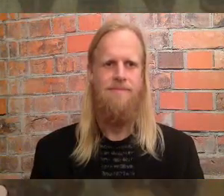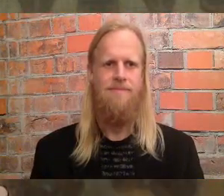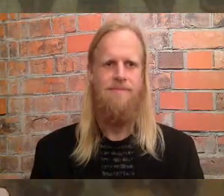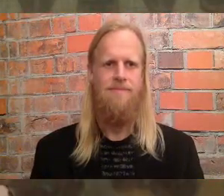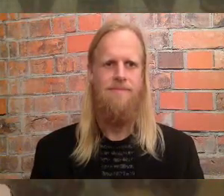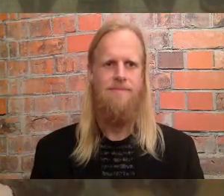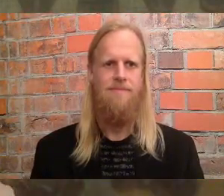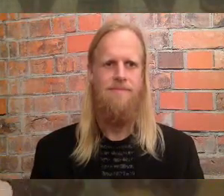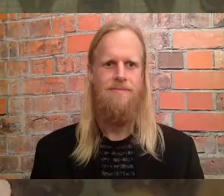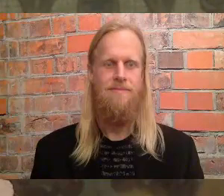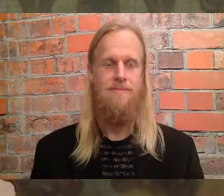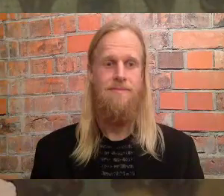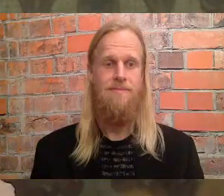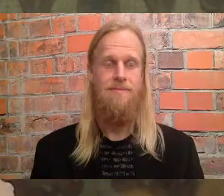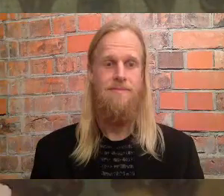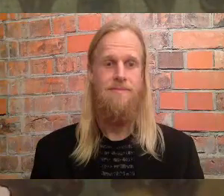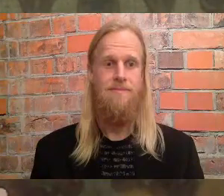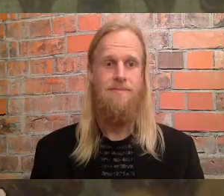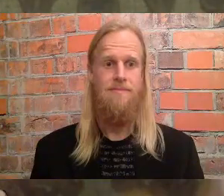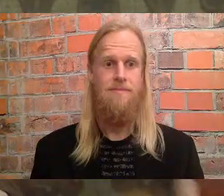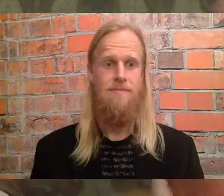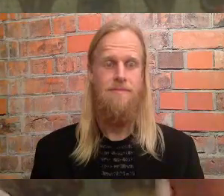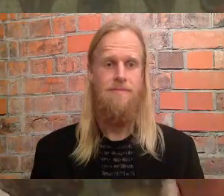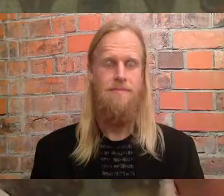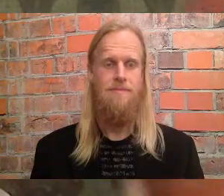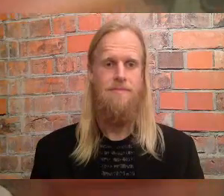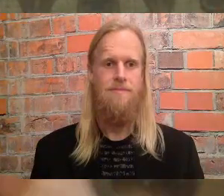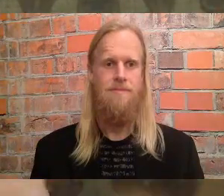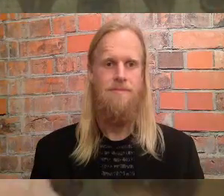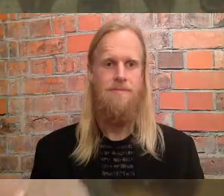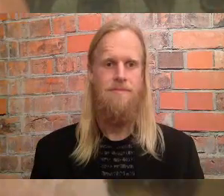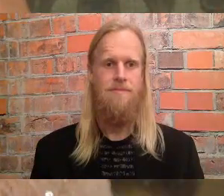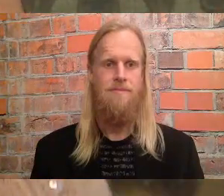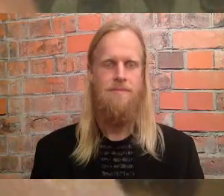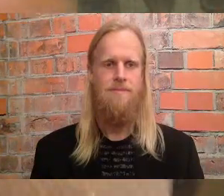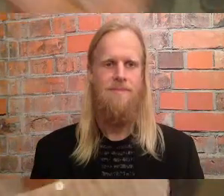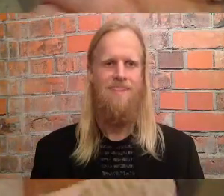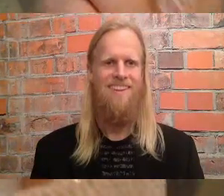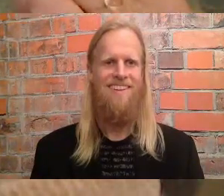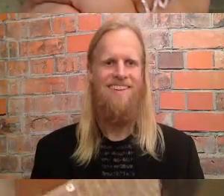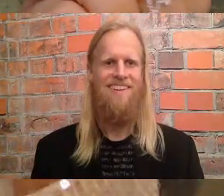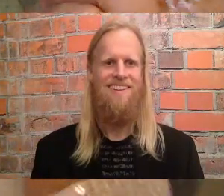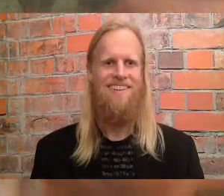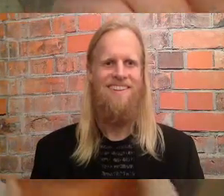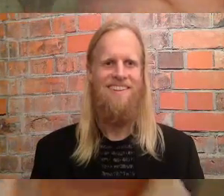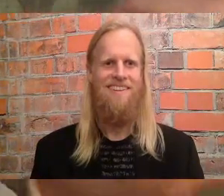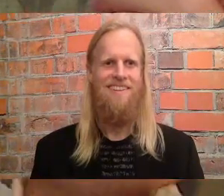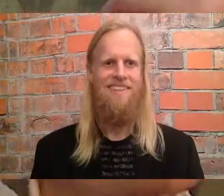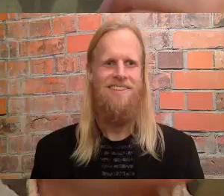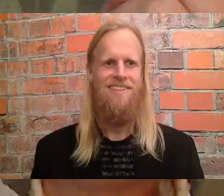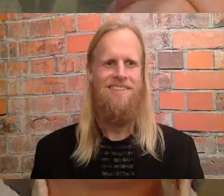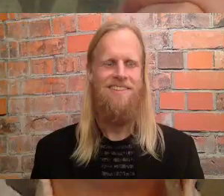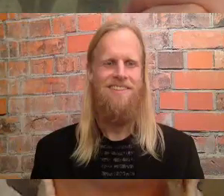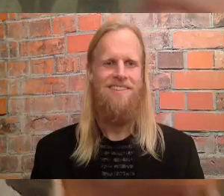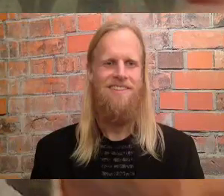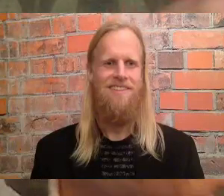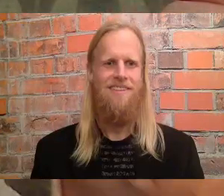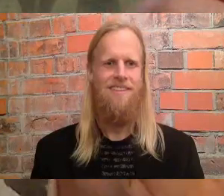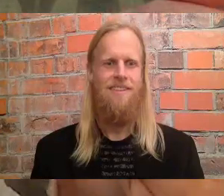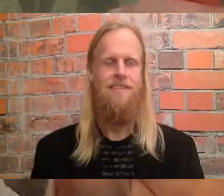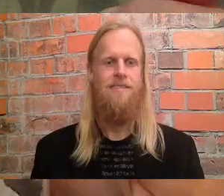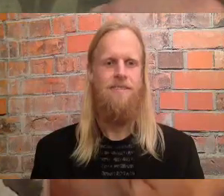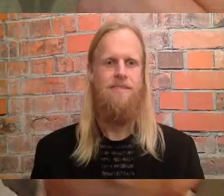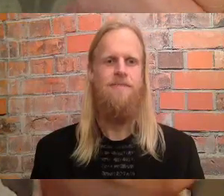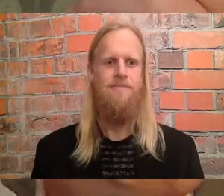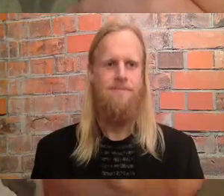some fantastic people. I almost said famous. There are also some fantastic people that also help lead